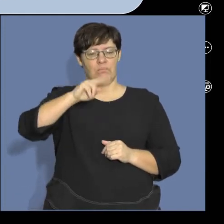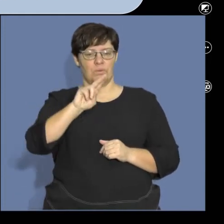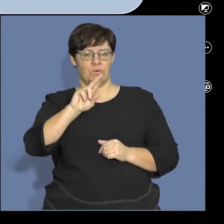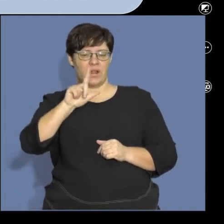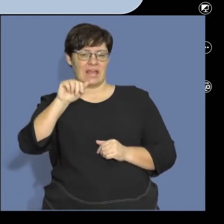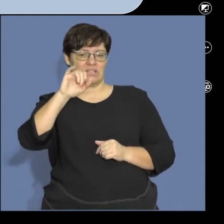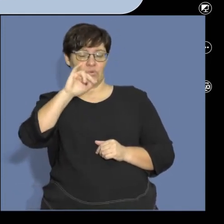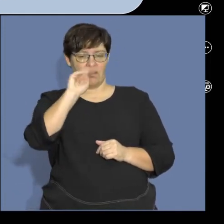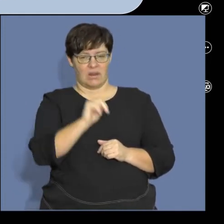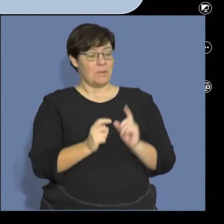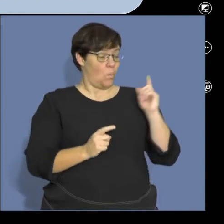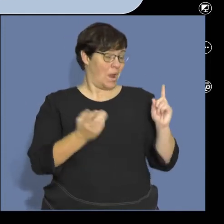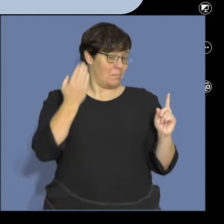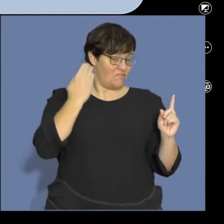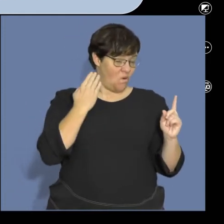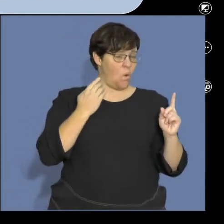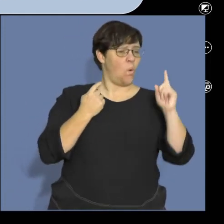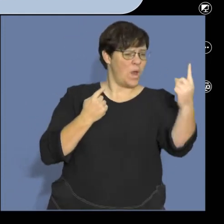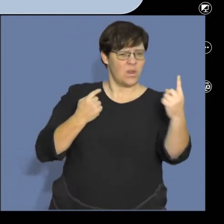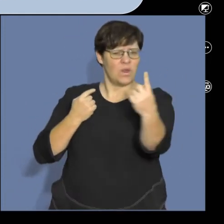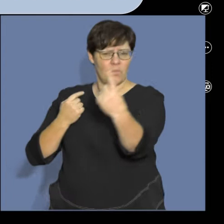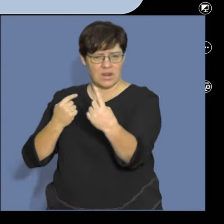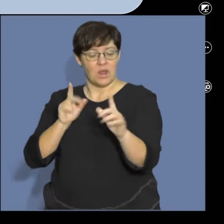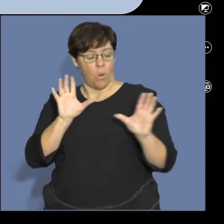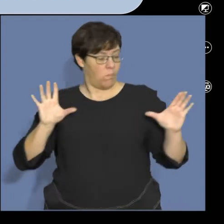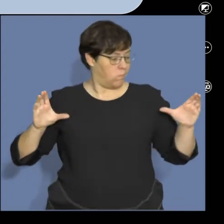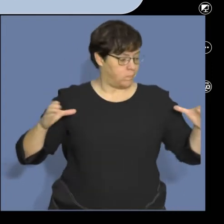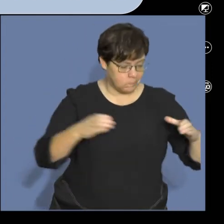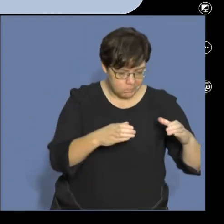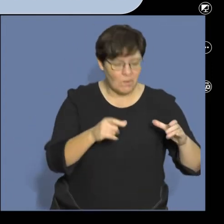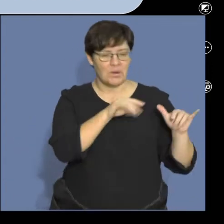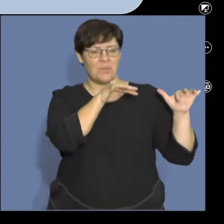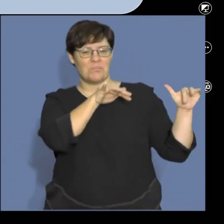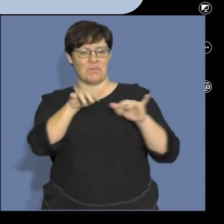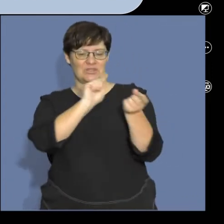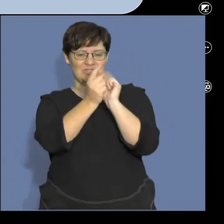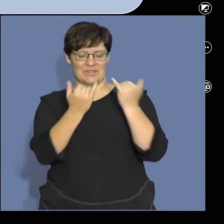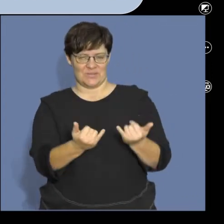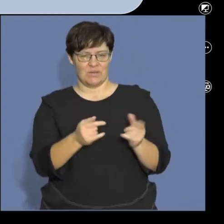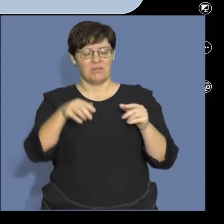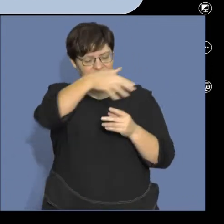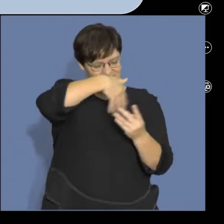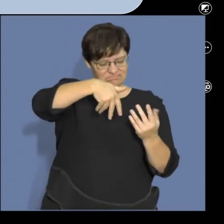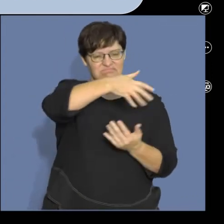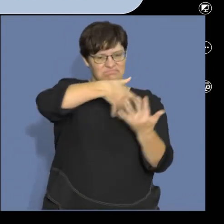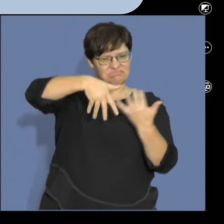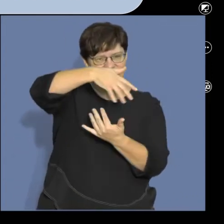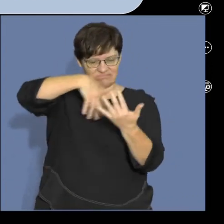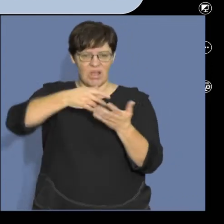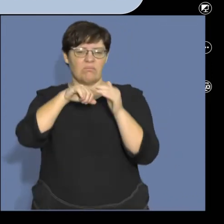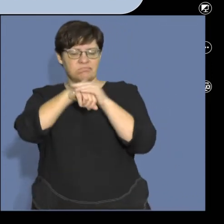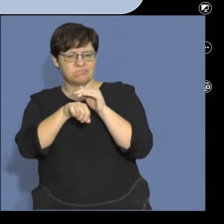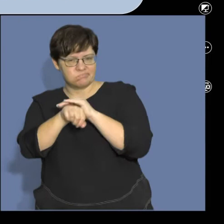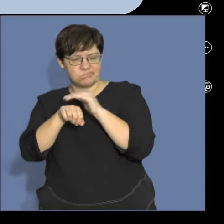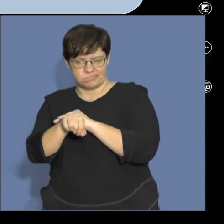here we've got our little meerkat and all of his or her friends, and they can mate and they